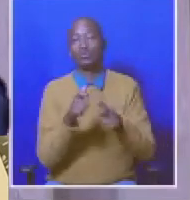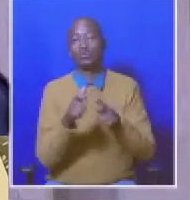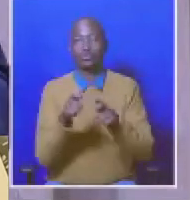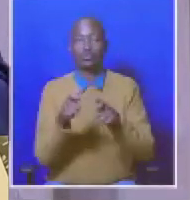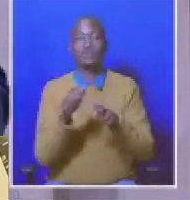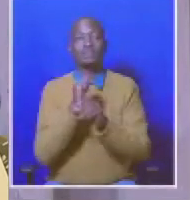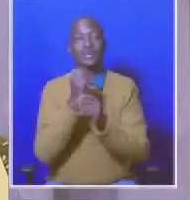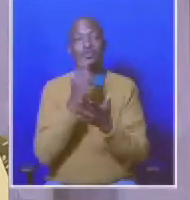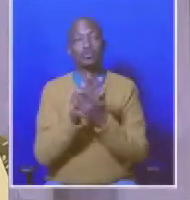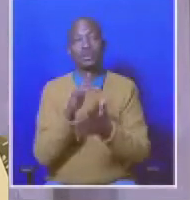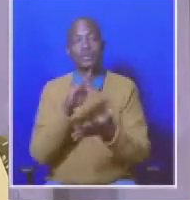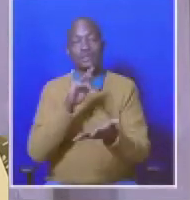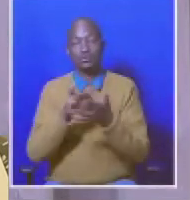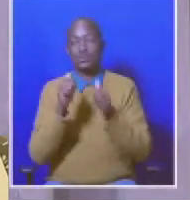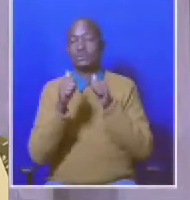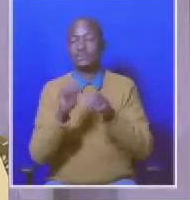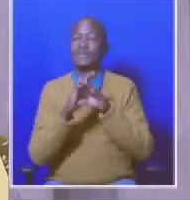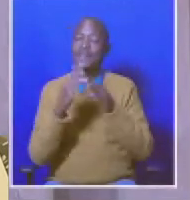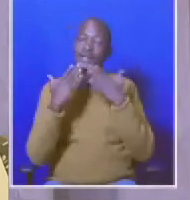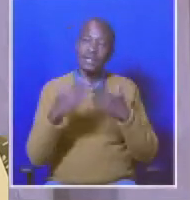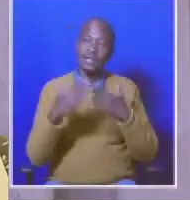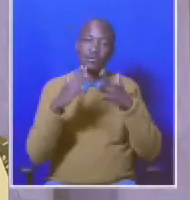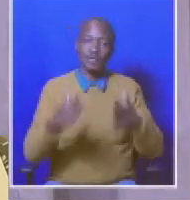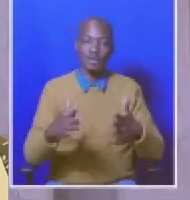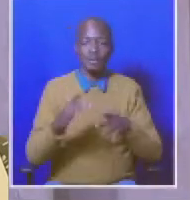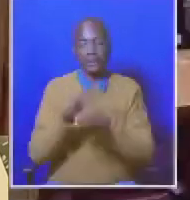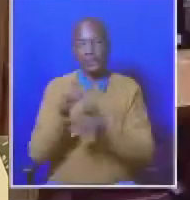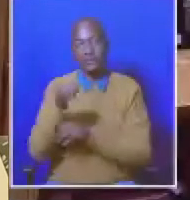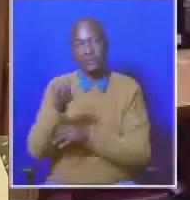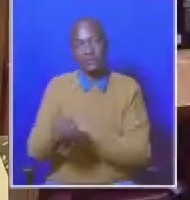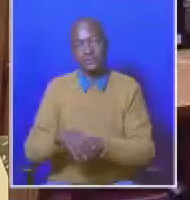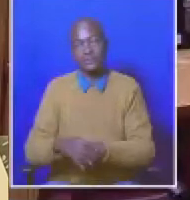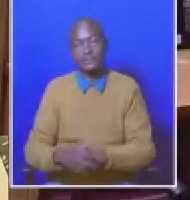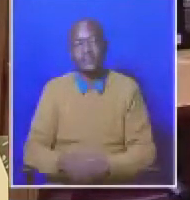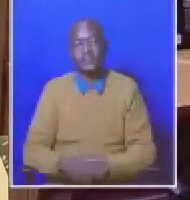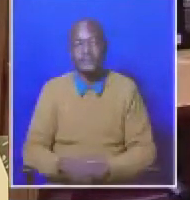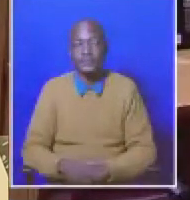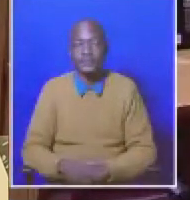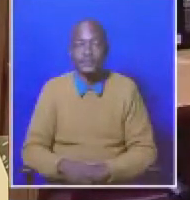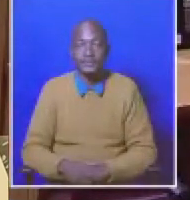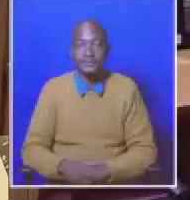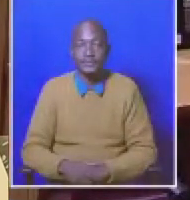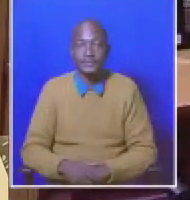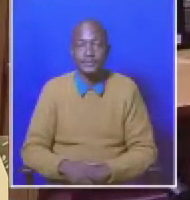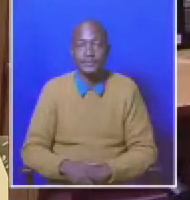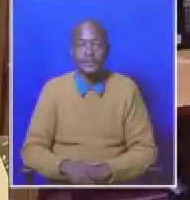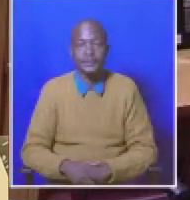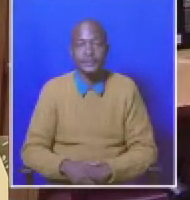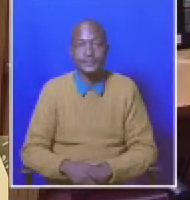the situation. Thank you very much, Honorable Chairperson. Thank you, Deputy President.